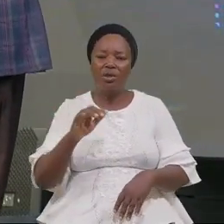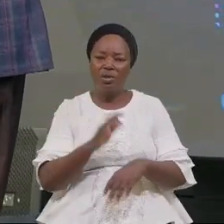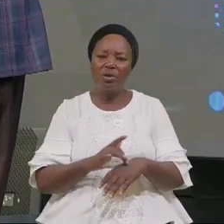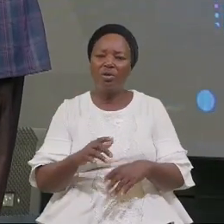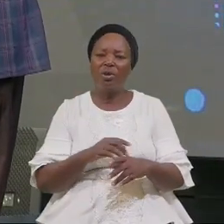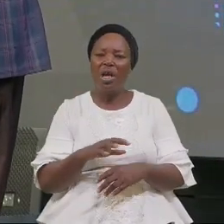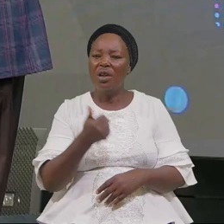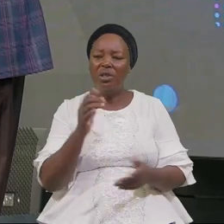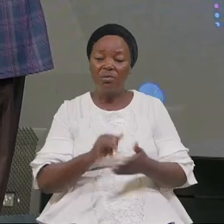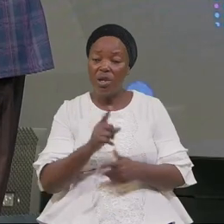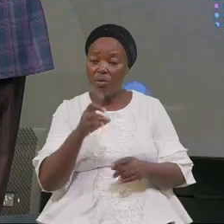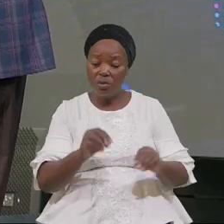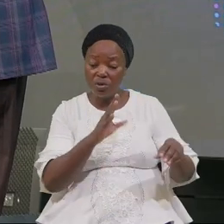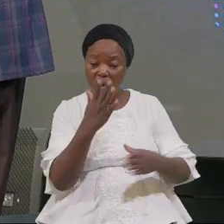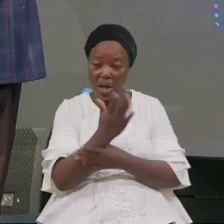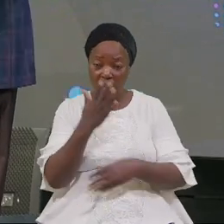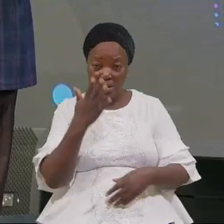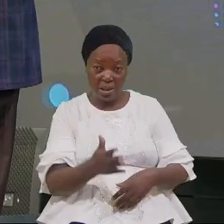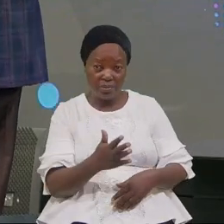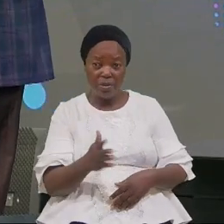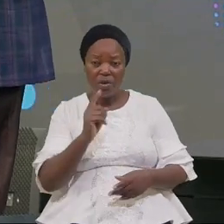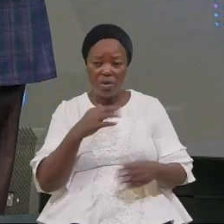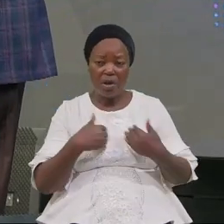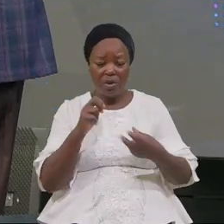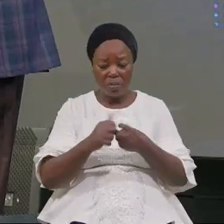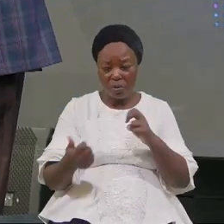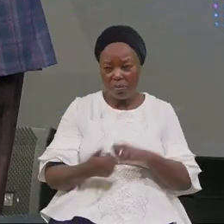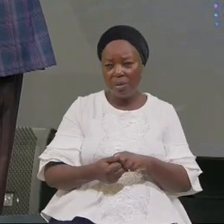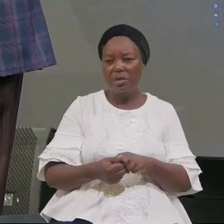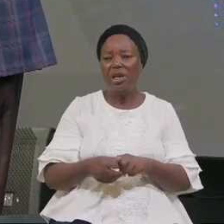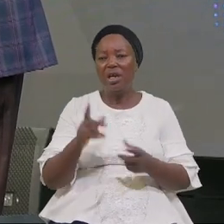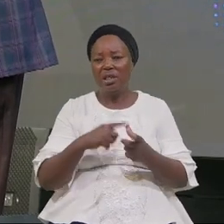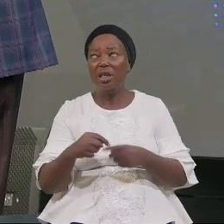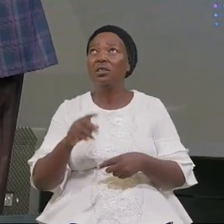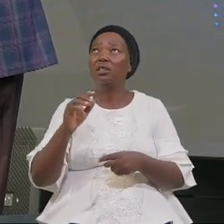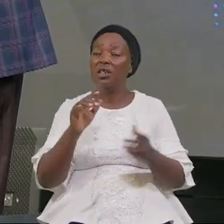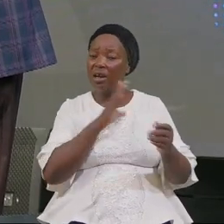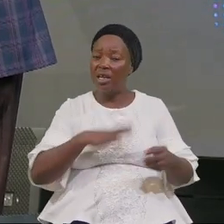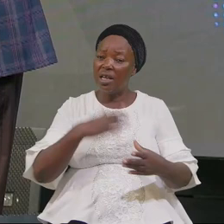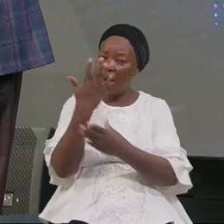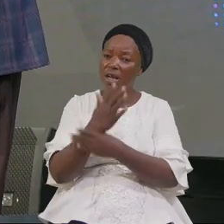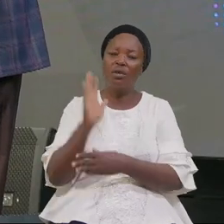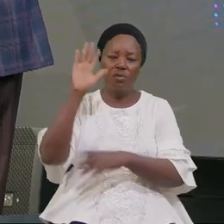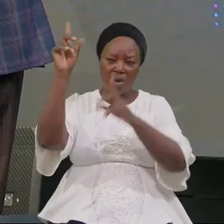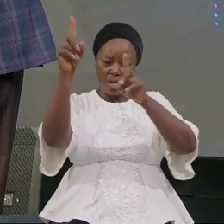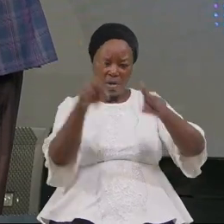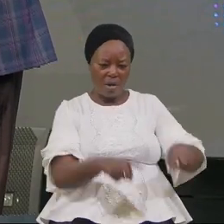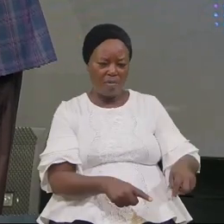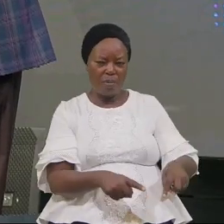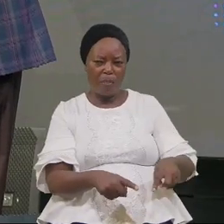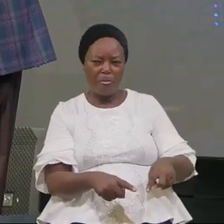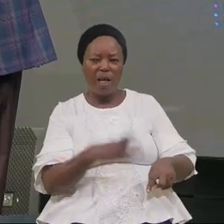your hand there, where you have the challenge, a sign will come. The